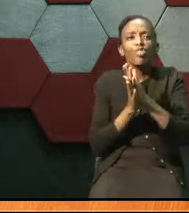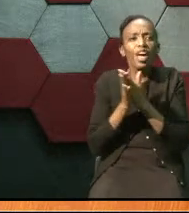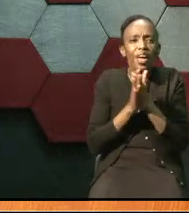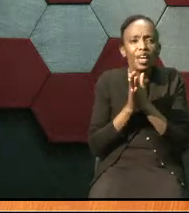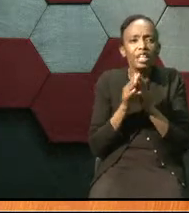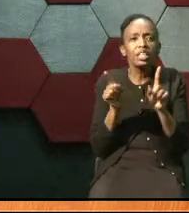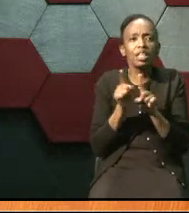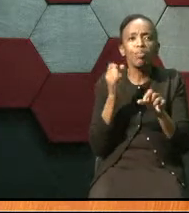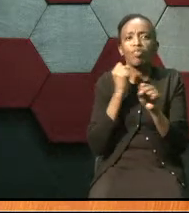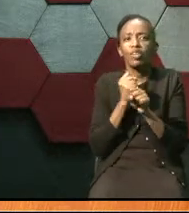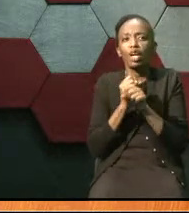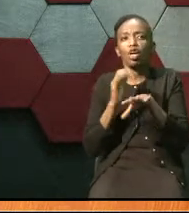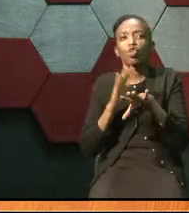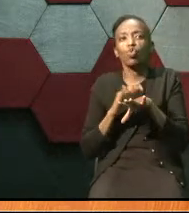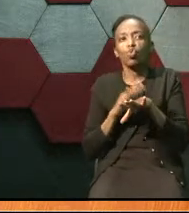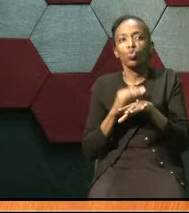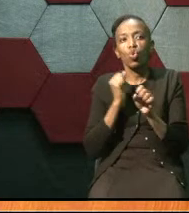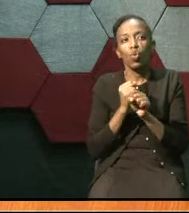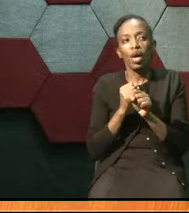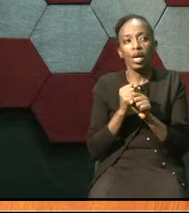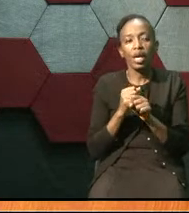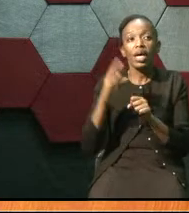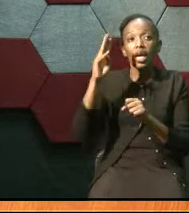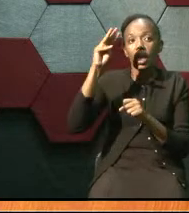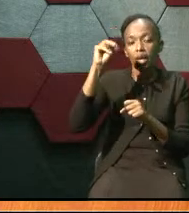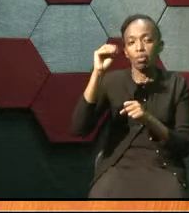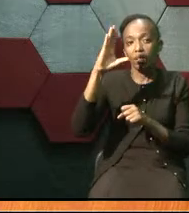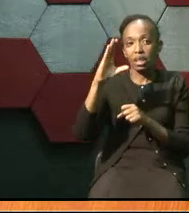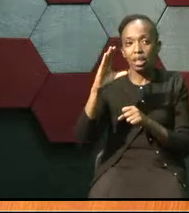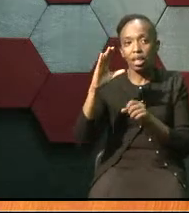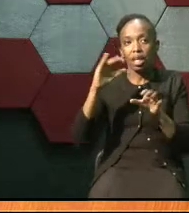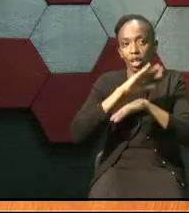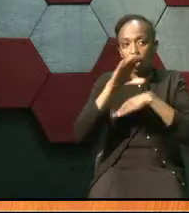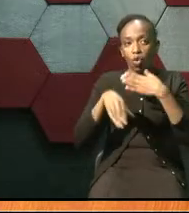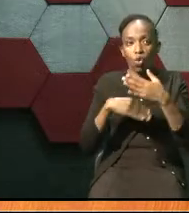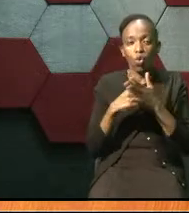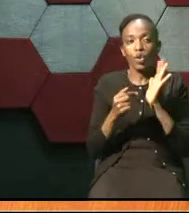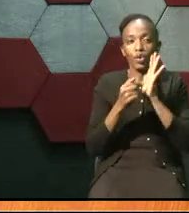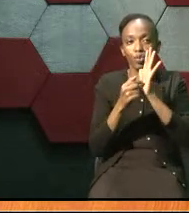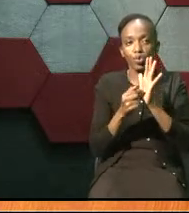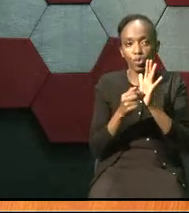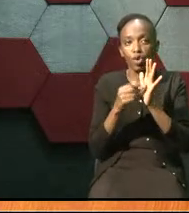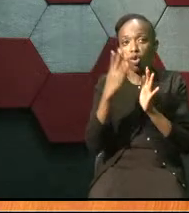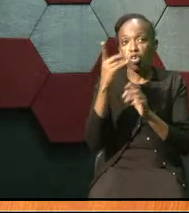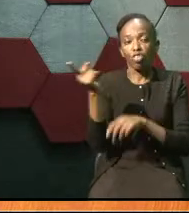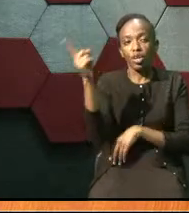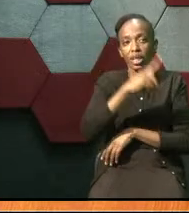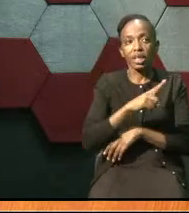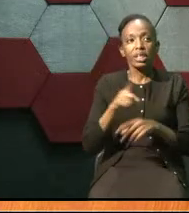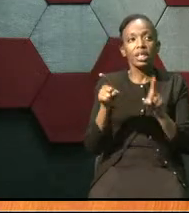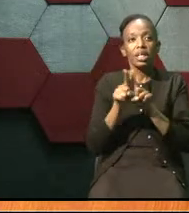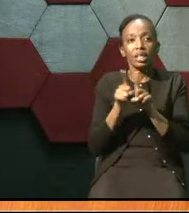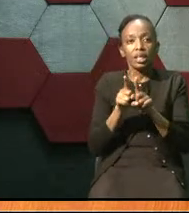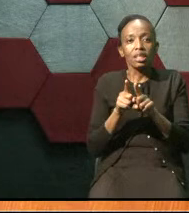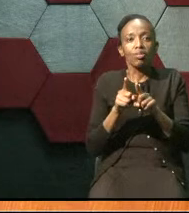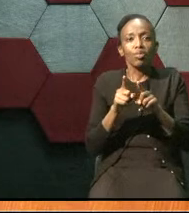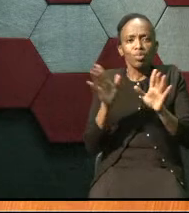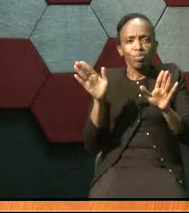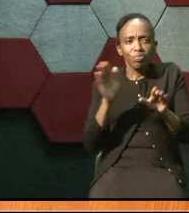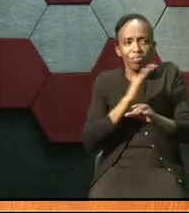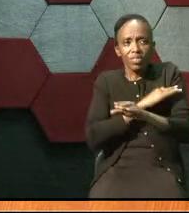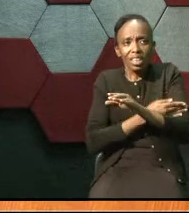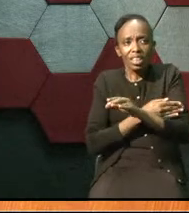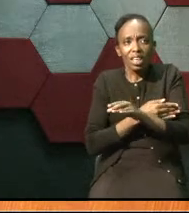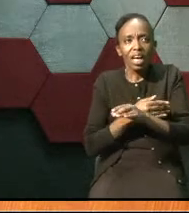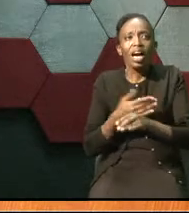and he has done a very good job facilitating the whole exhibition, the whole 4 days. Lots of energy. I'd